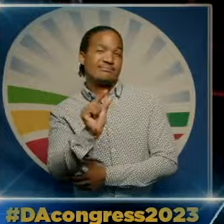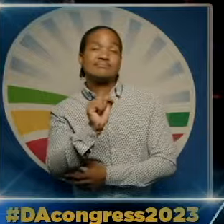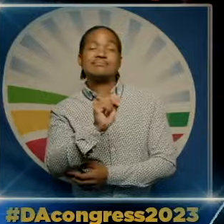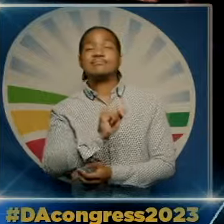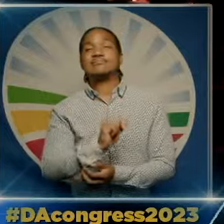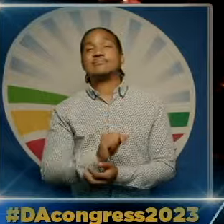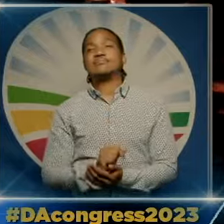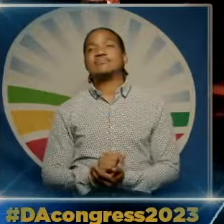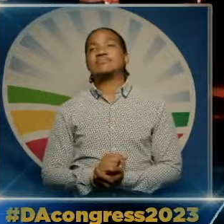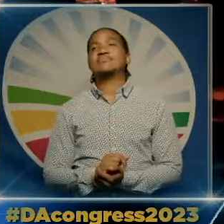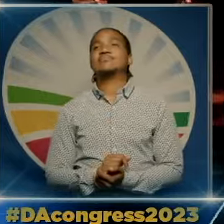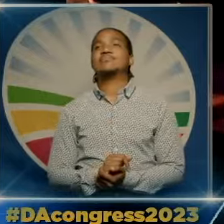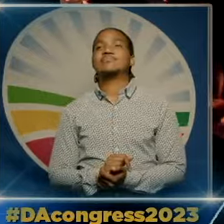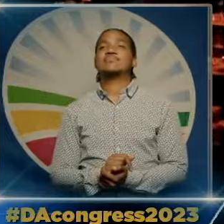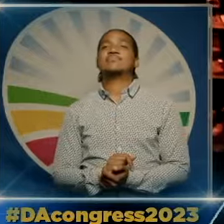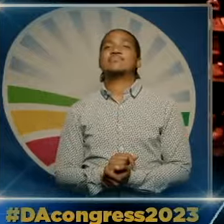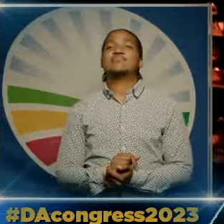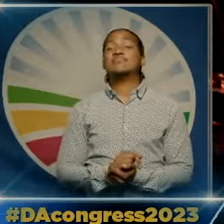sekuselegana